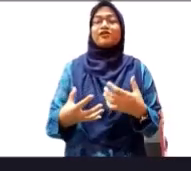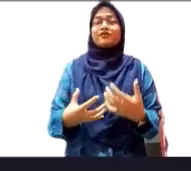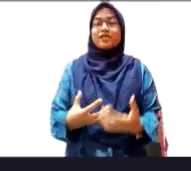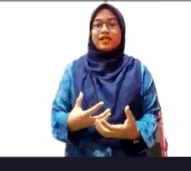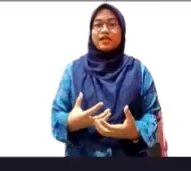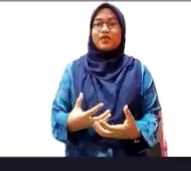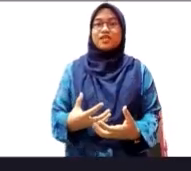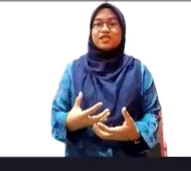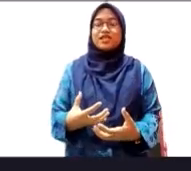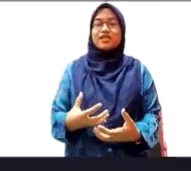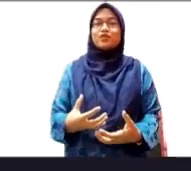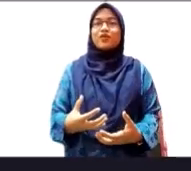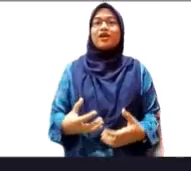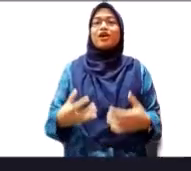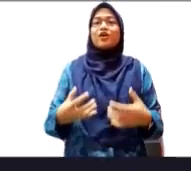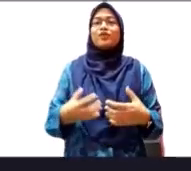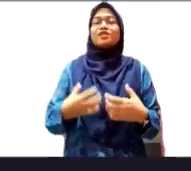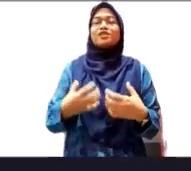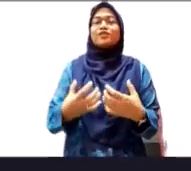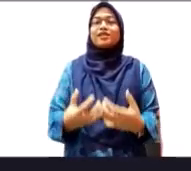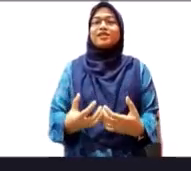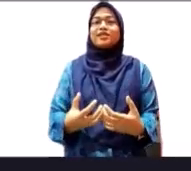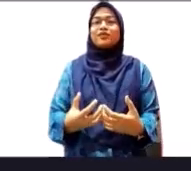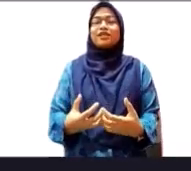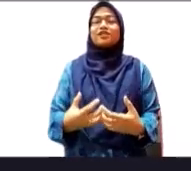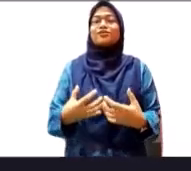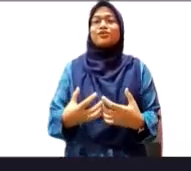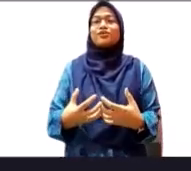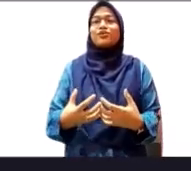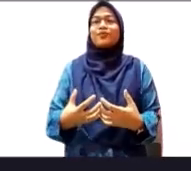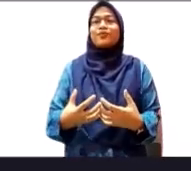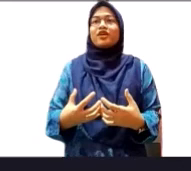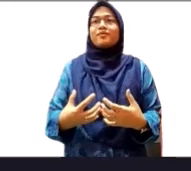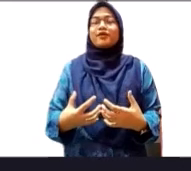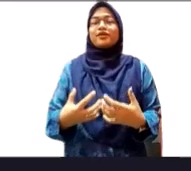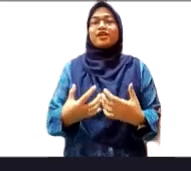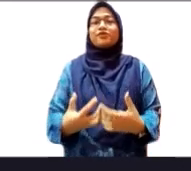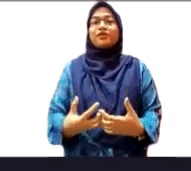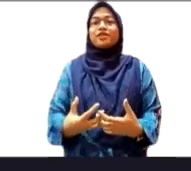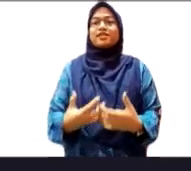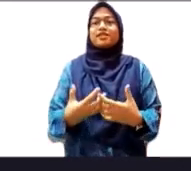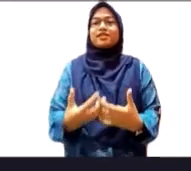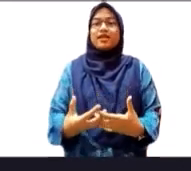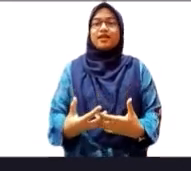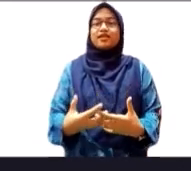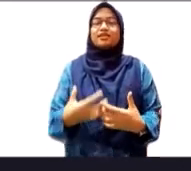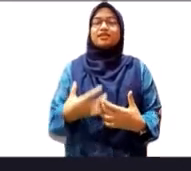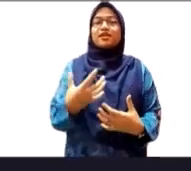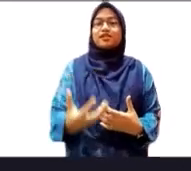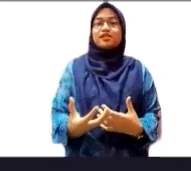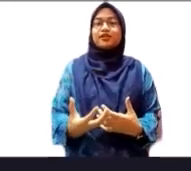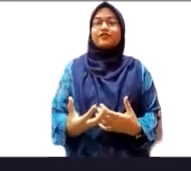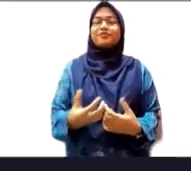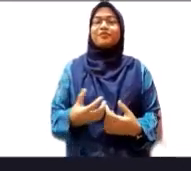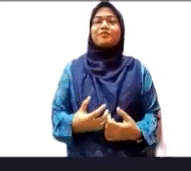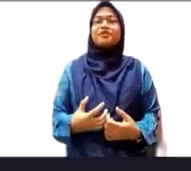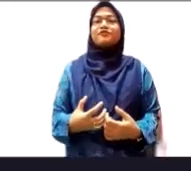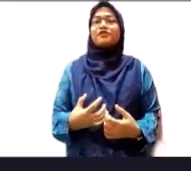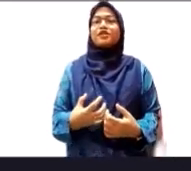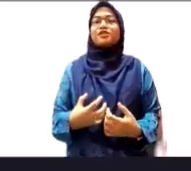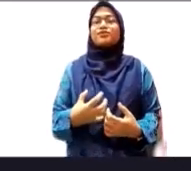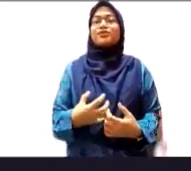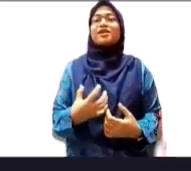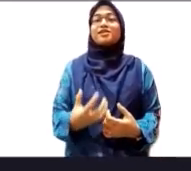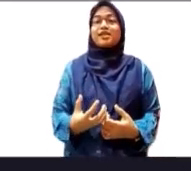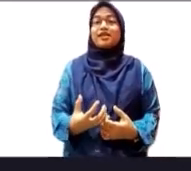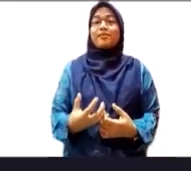style of sign language. That is why we need to learn, we need to know about the country, the state, the culture of the people for